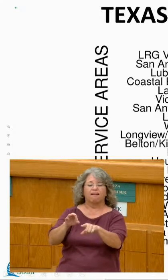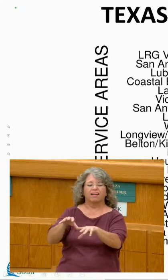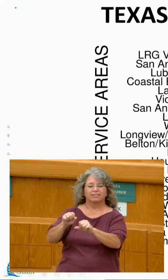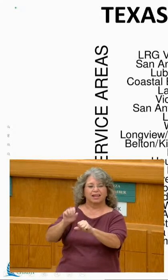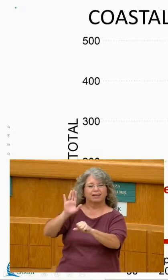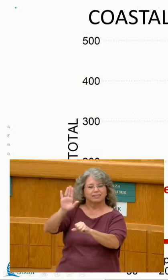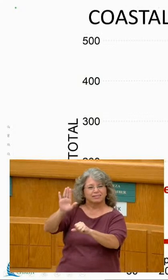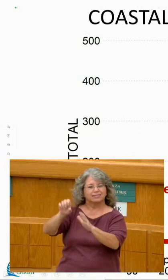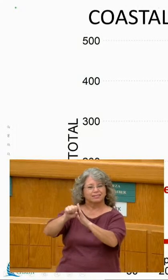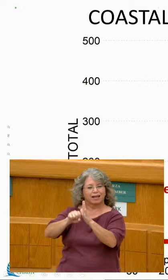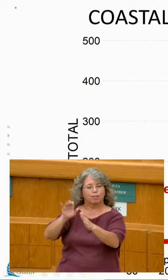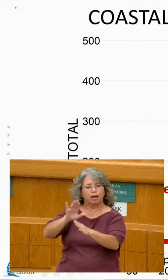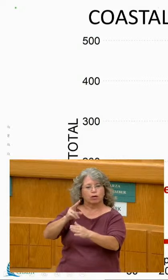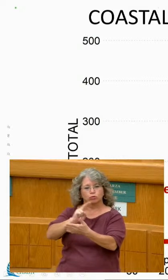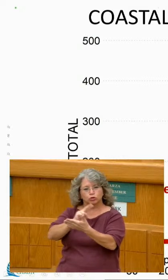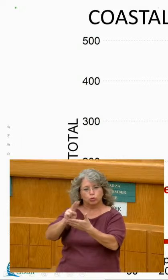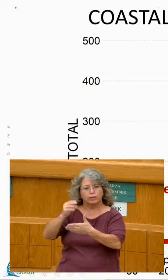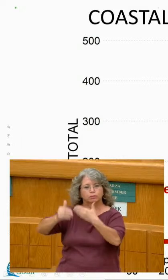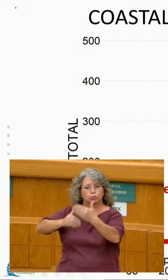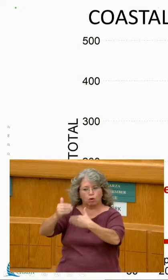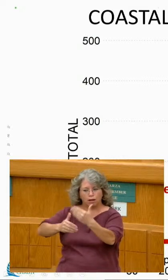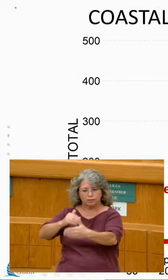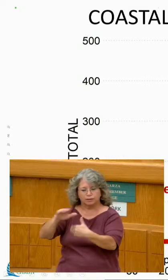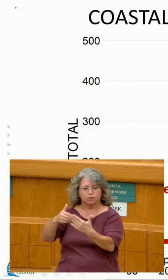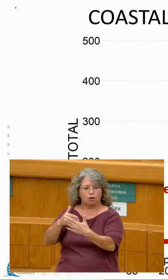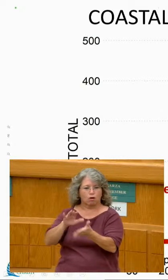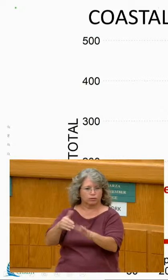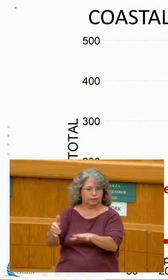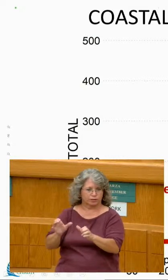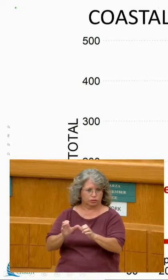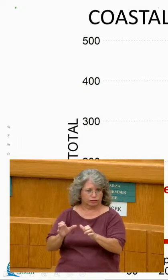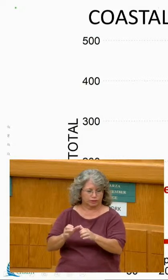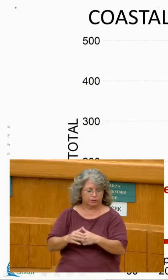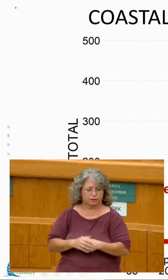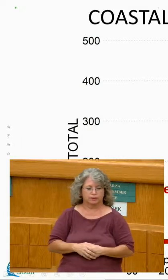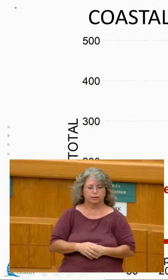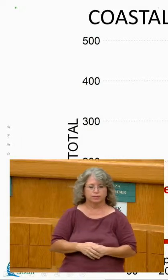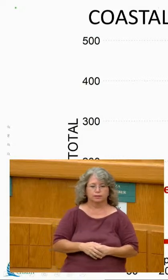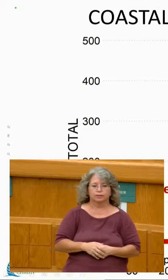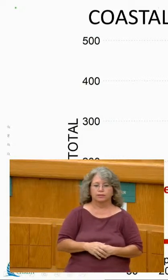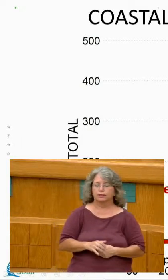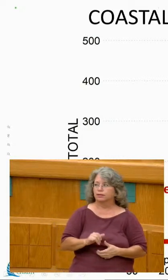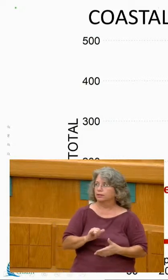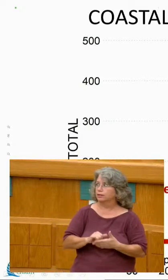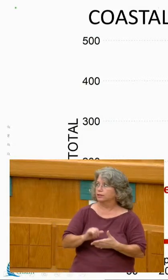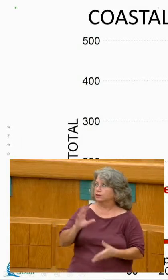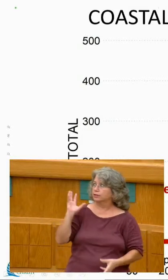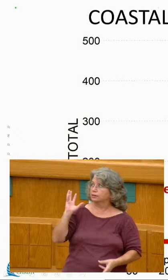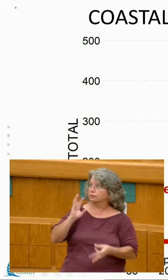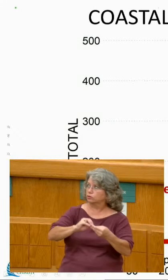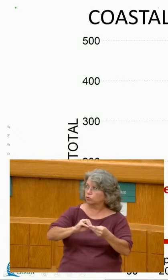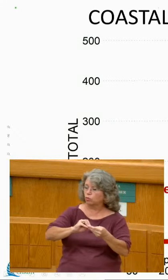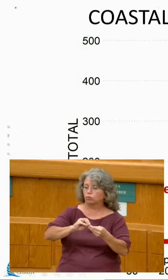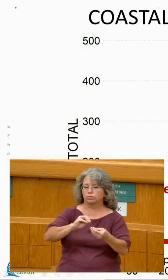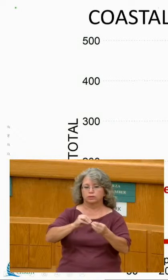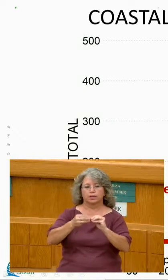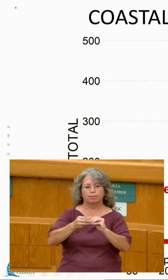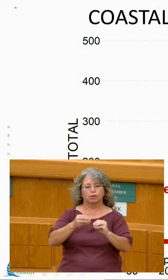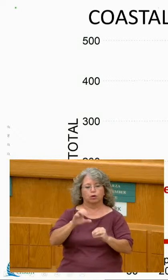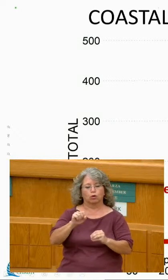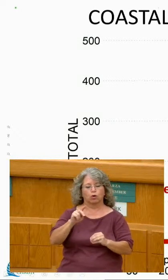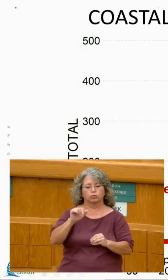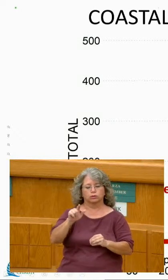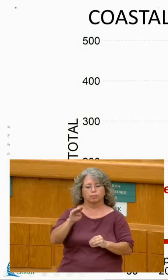processed. This is what the accumulation of the fatalities looks like in the Coastal Bend area. We're